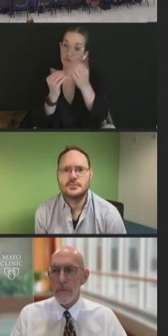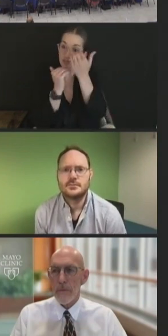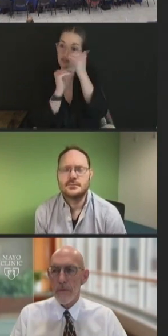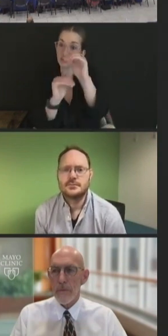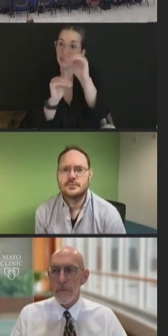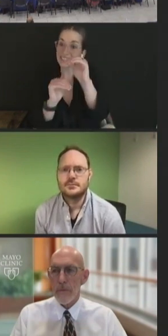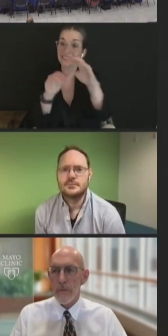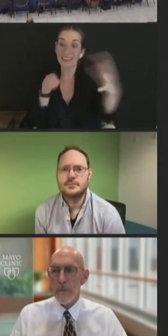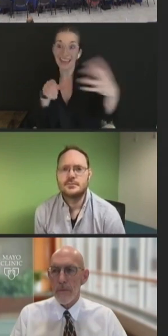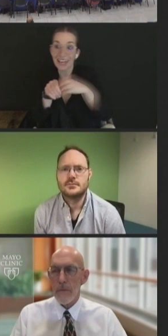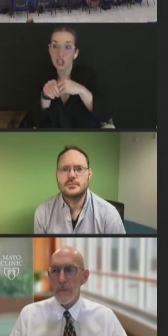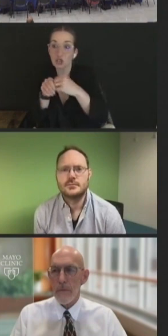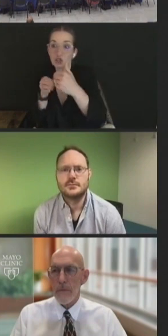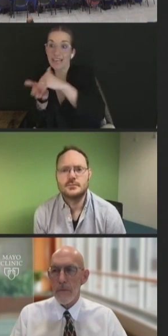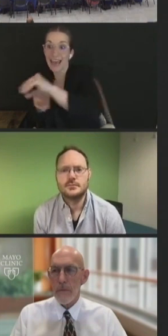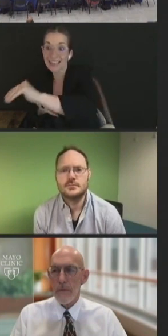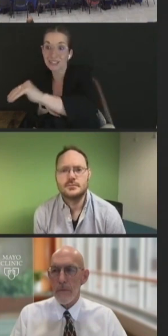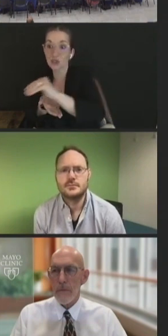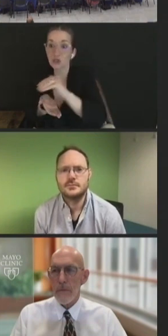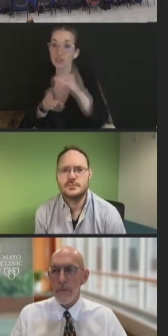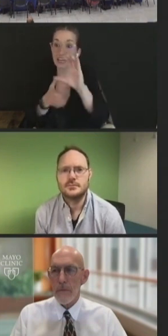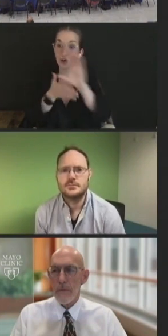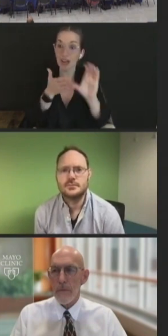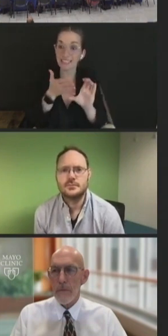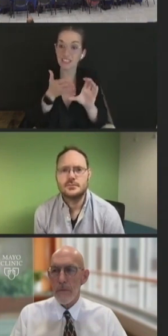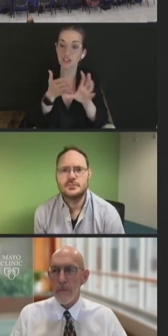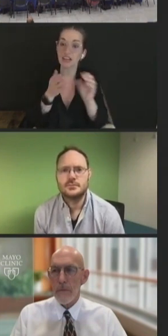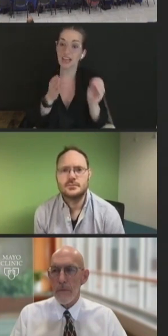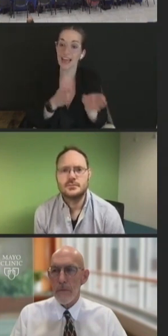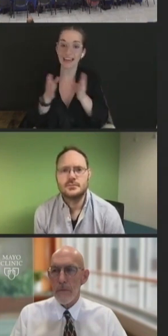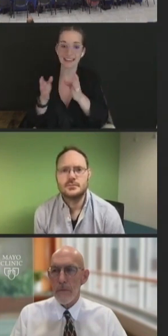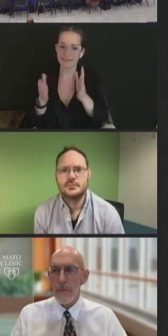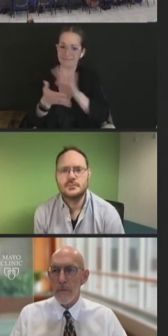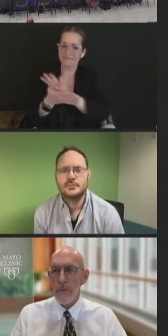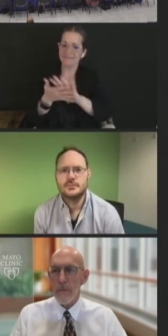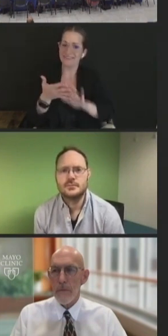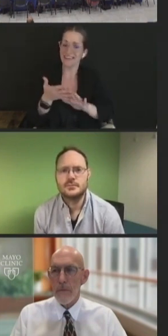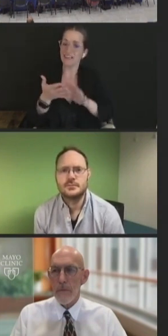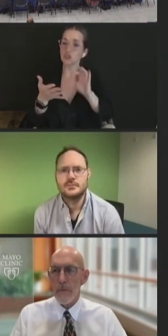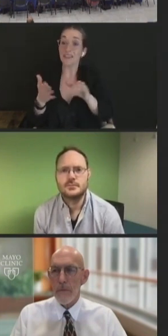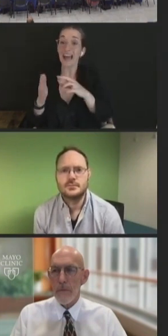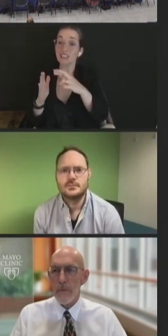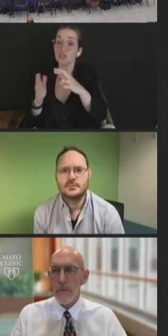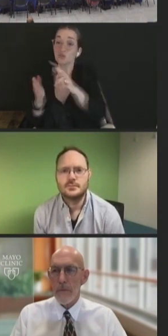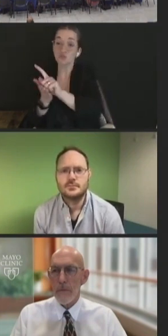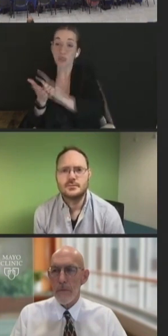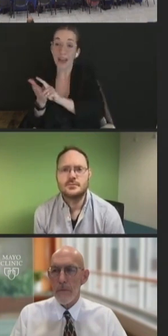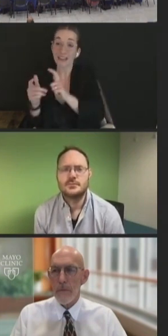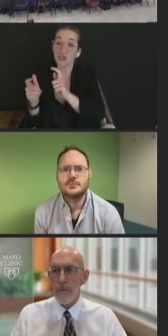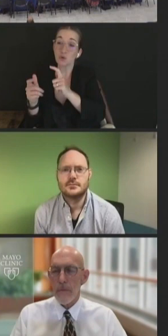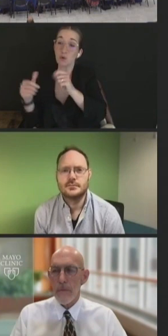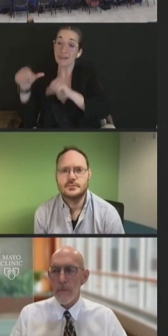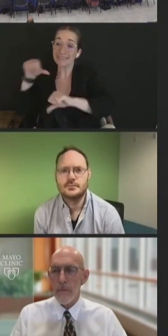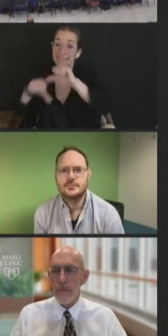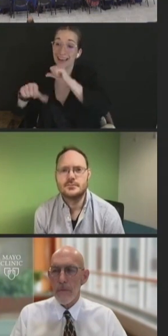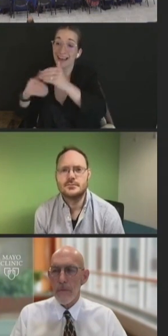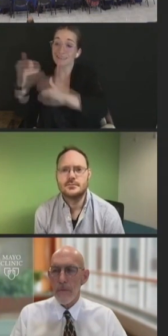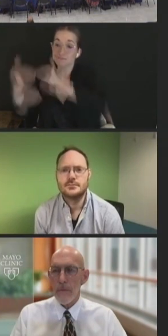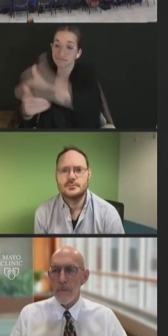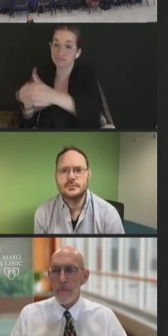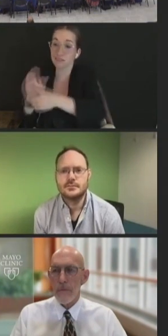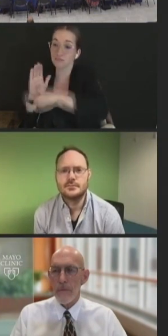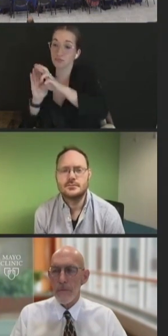and we're creating a much larger series of dossiers for regulatory science to try to decipher and decide on.